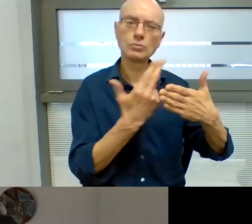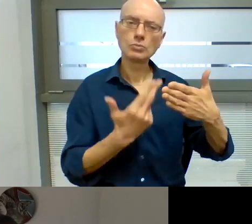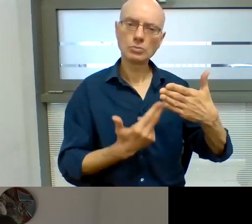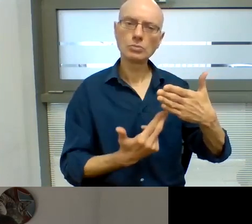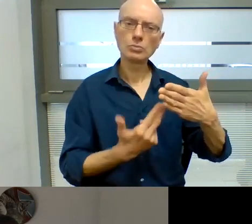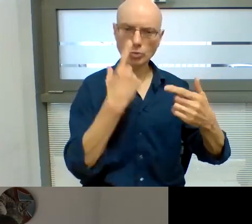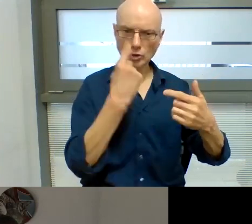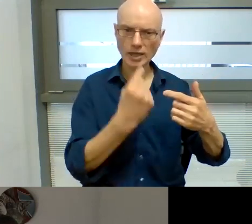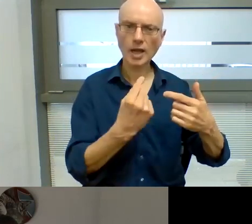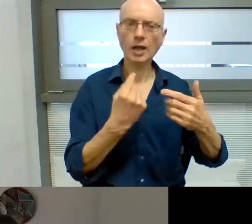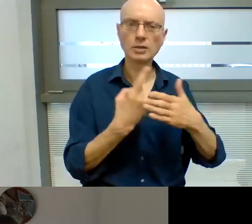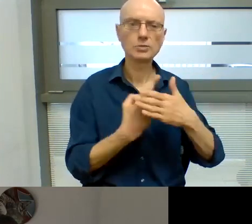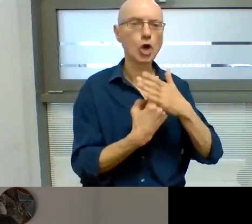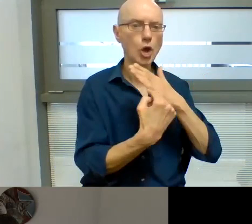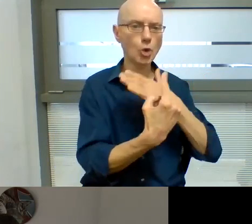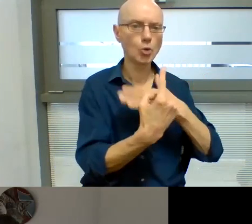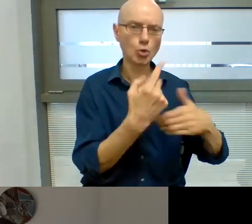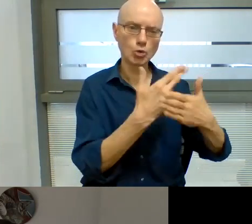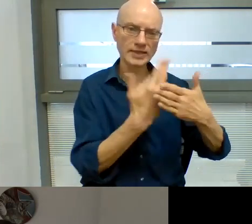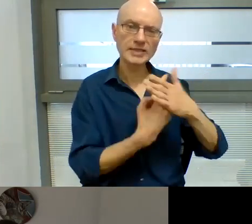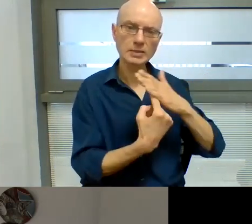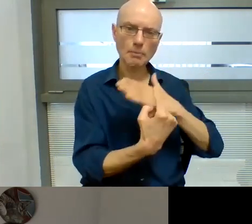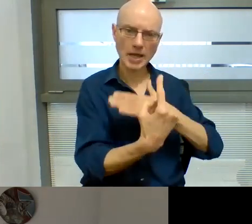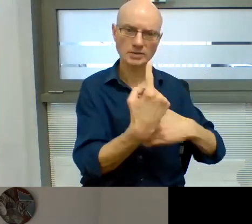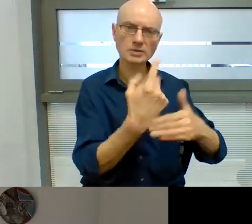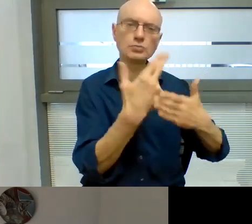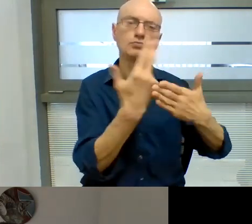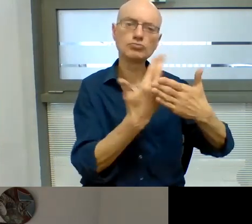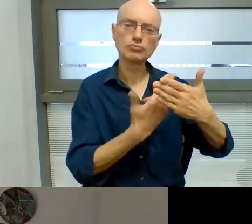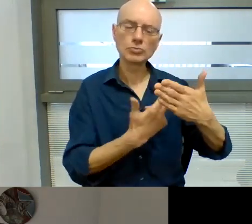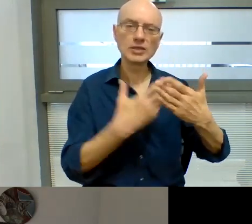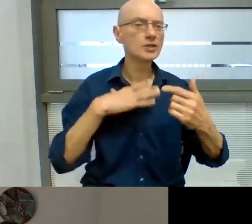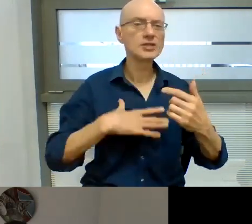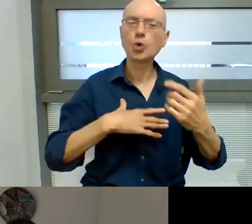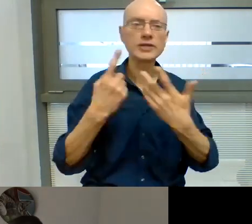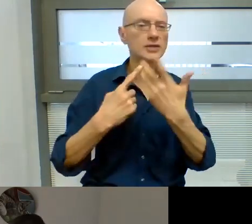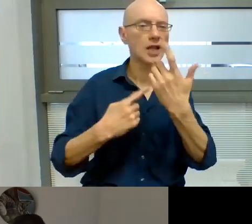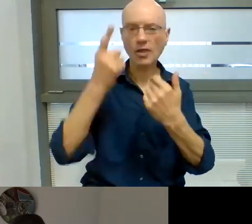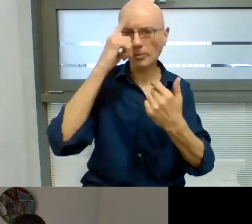do completely and utterly alone, independent of other people,